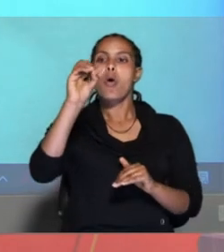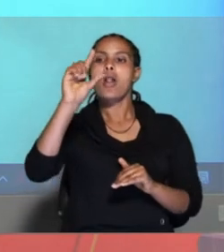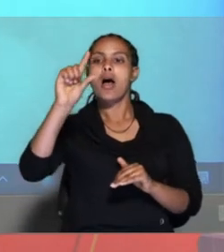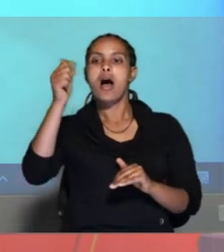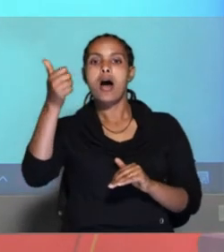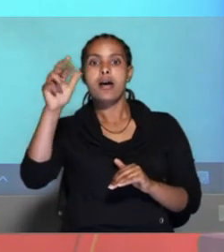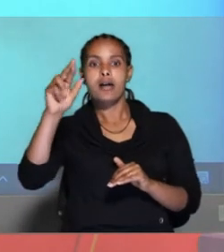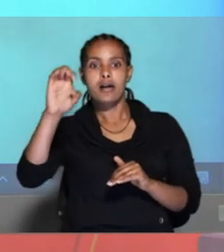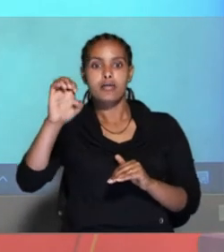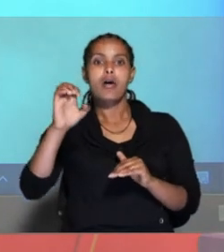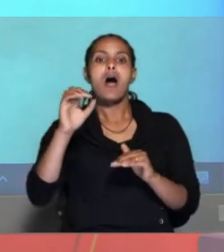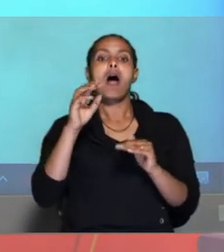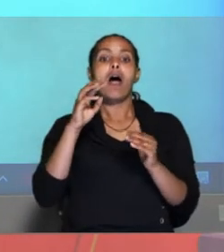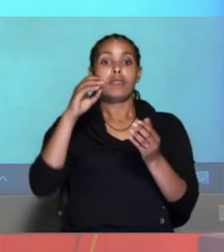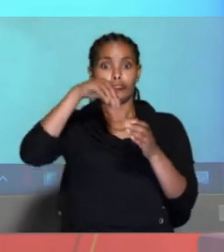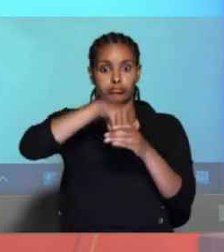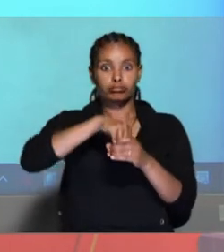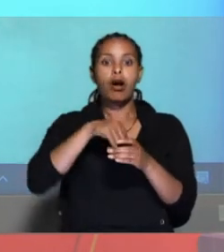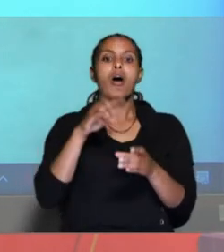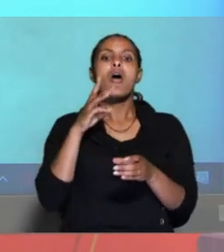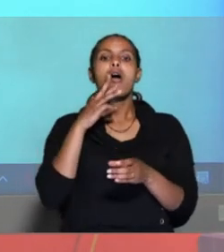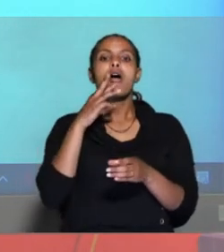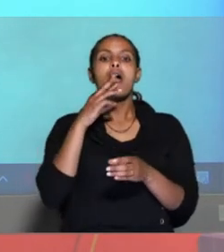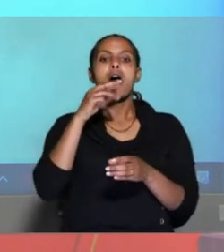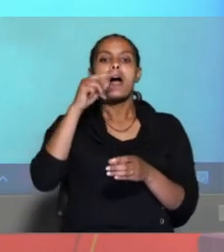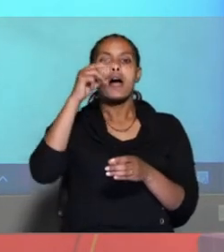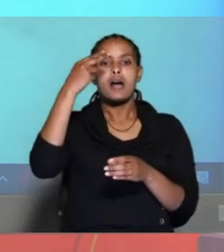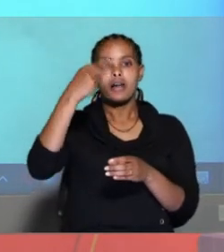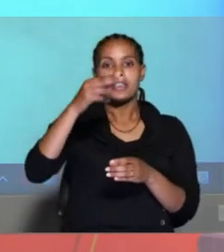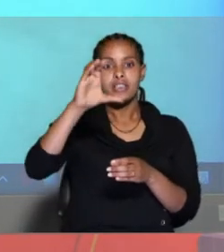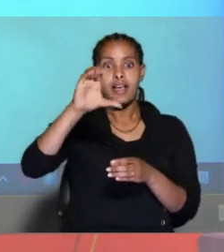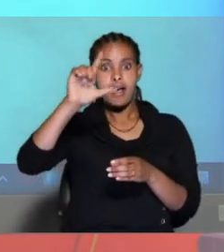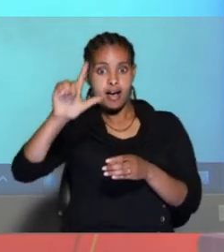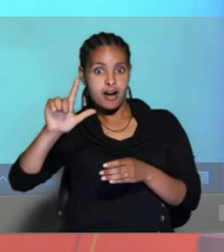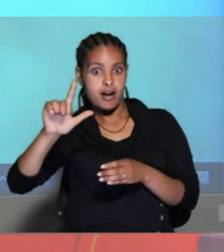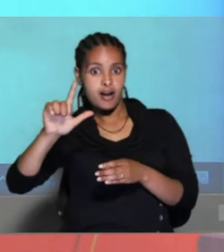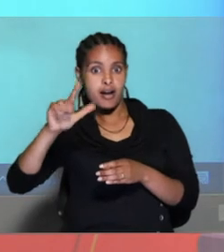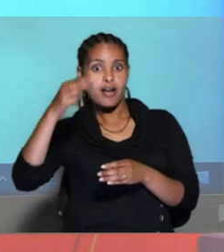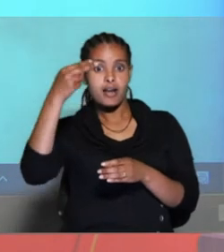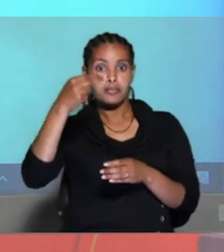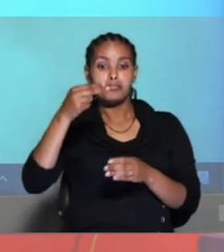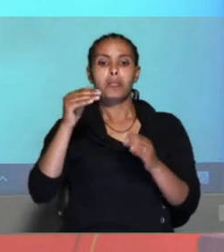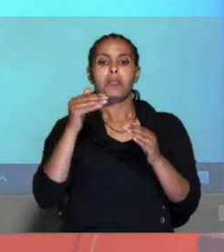In aqueous solution, hydrochloric acid produces a greater